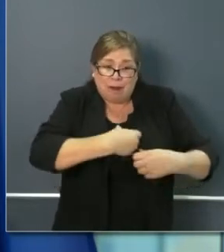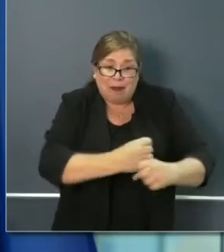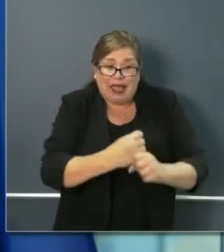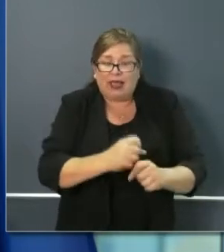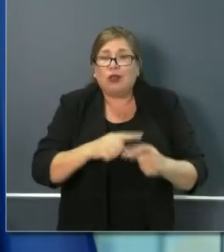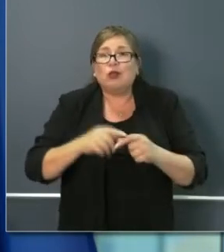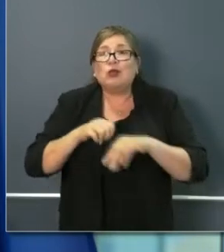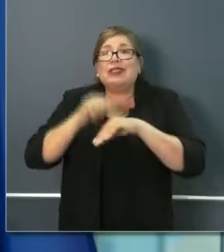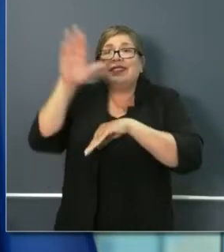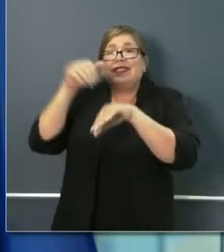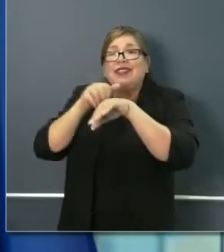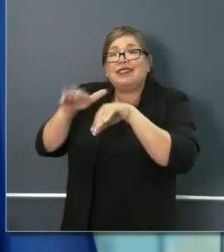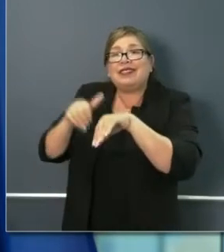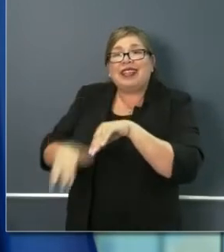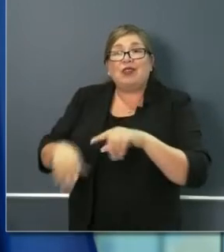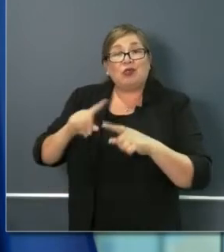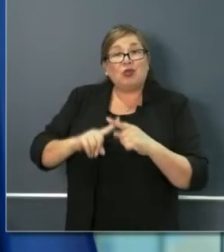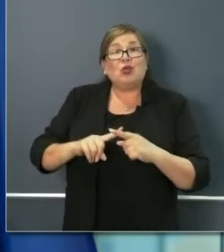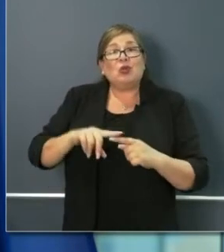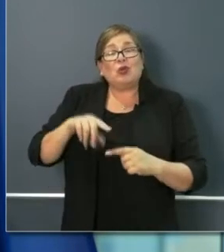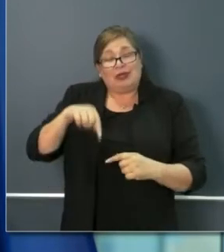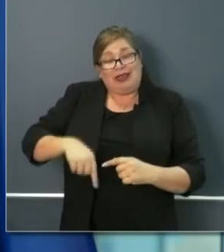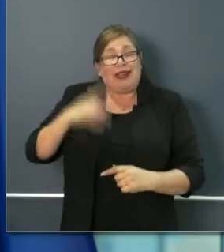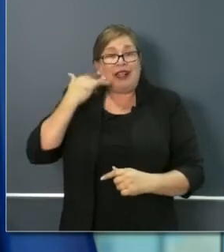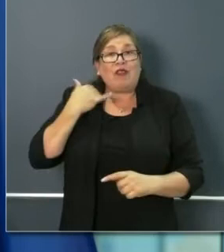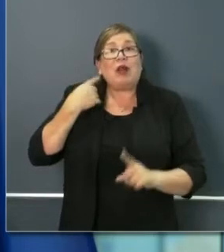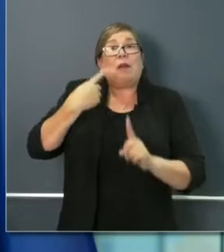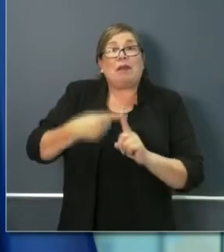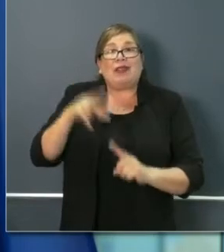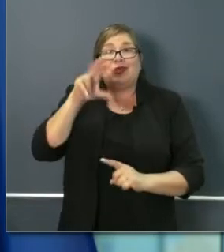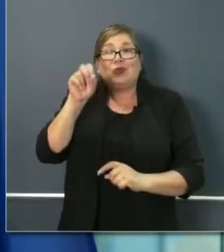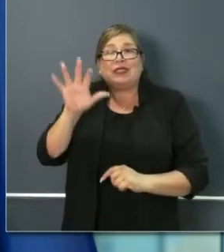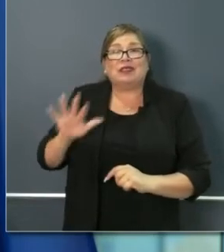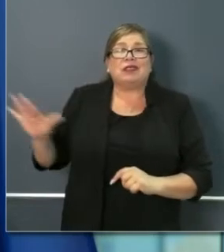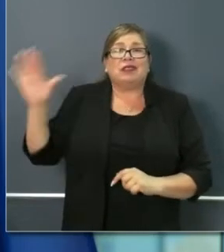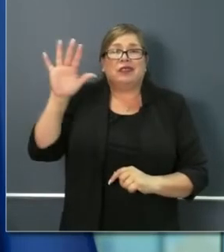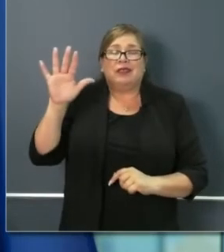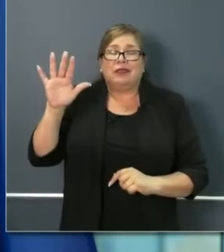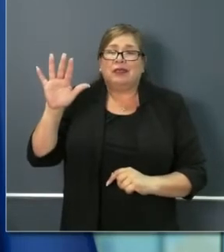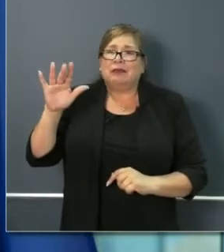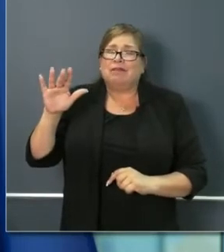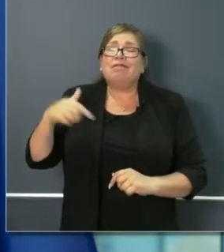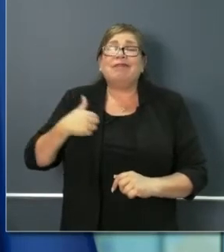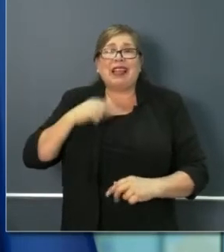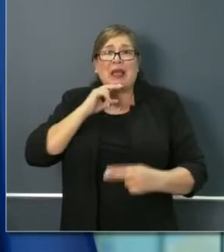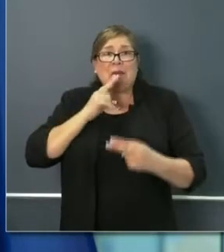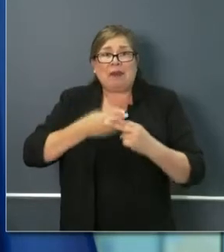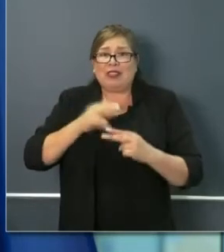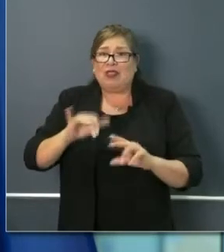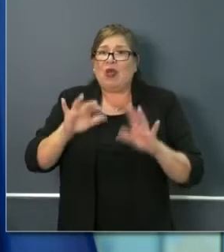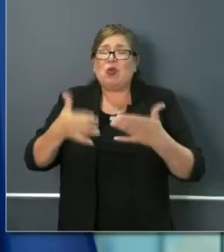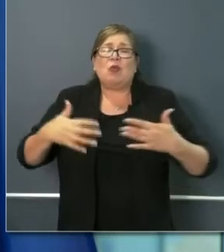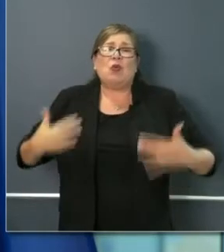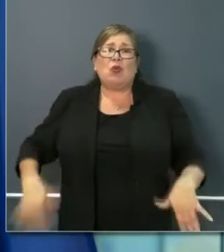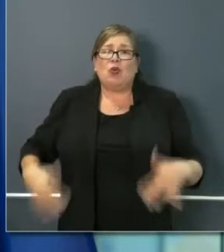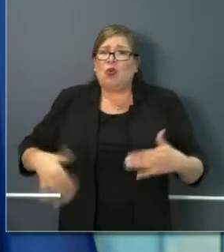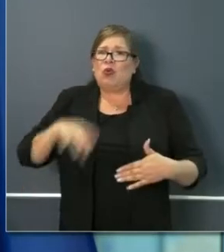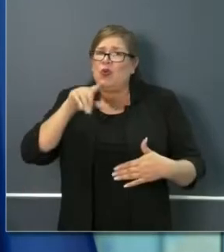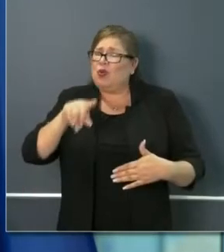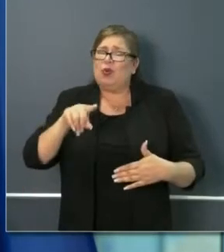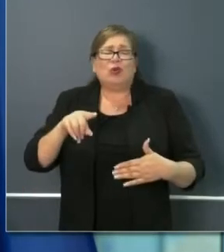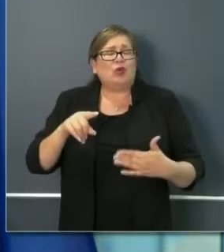help other parts of the country. I say that because they deserve credit for being willing